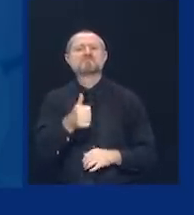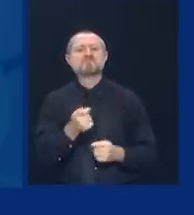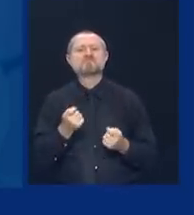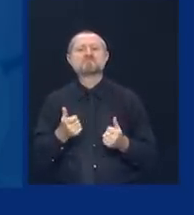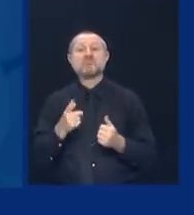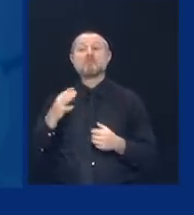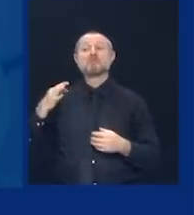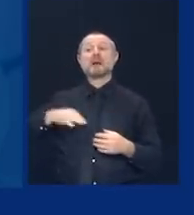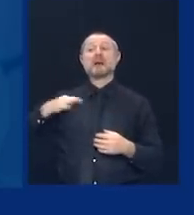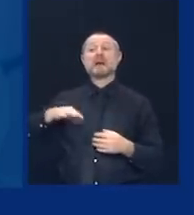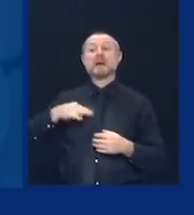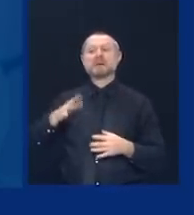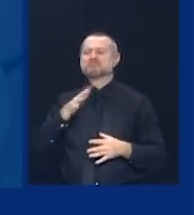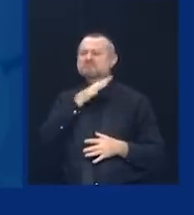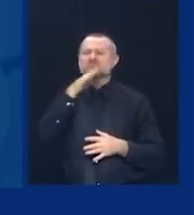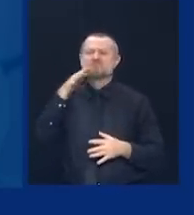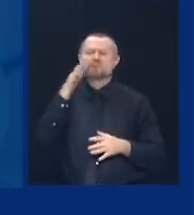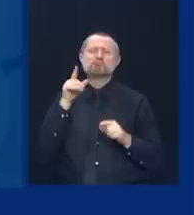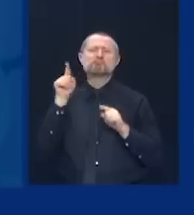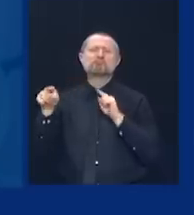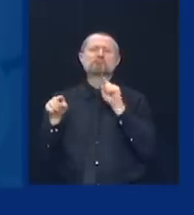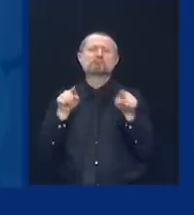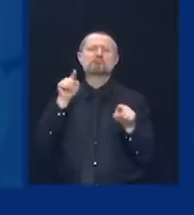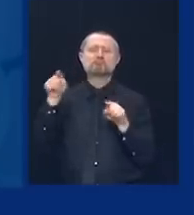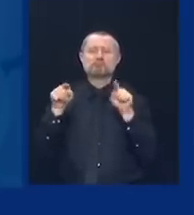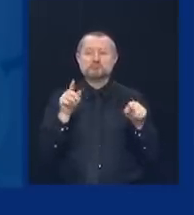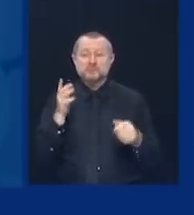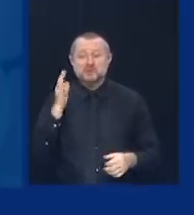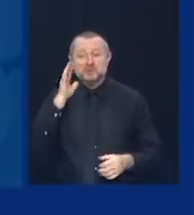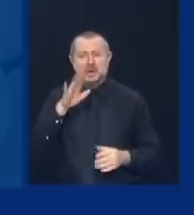York? That's because New Yorkers have done a phenomenal job.